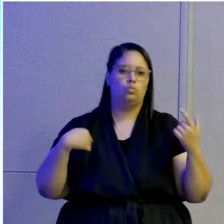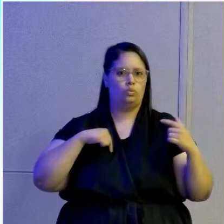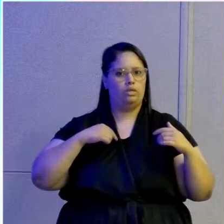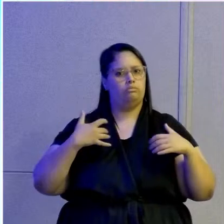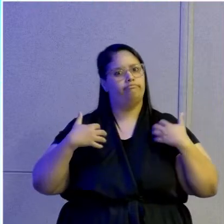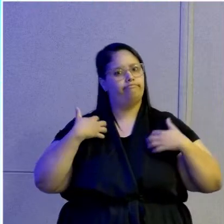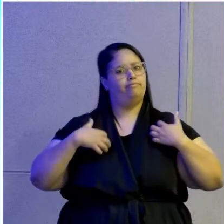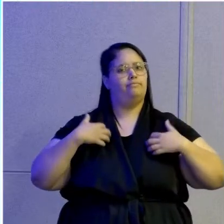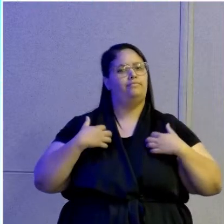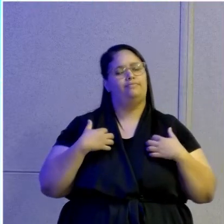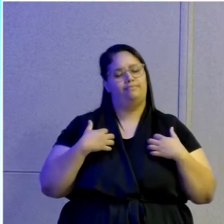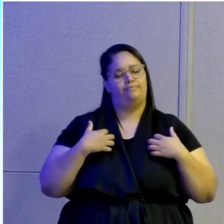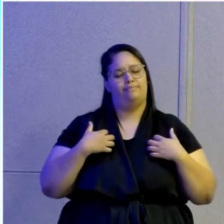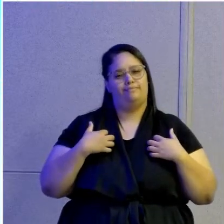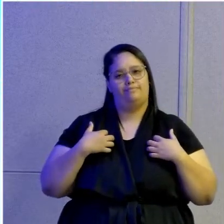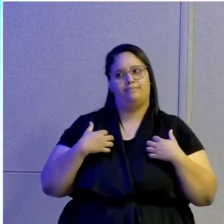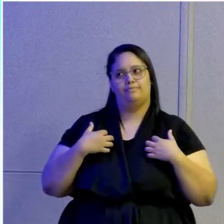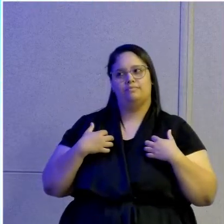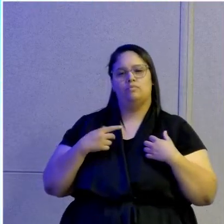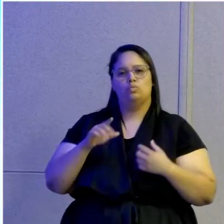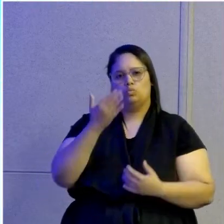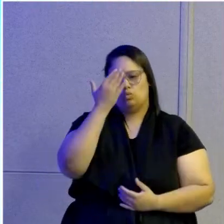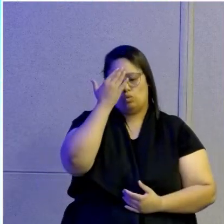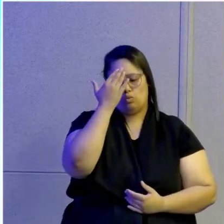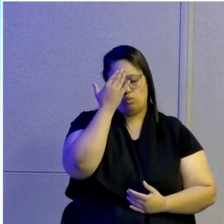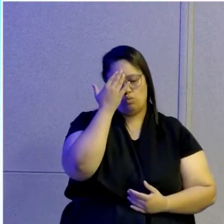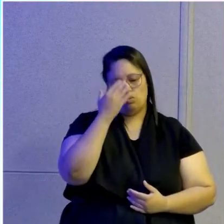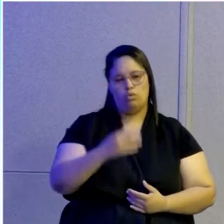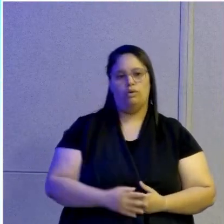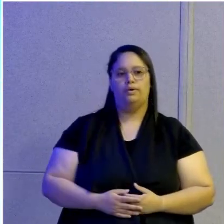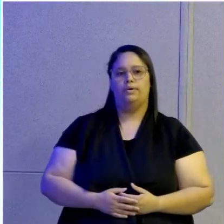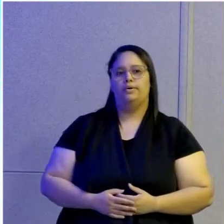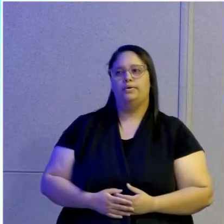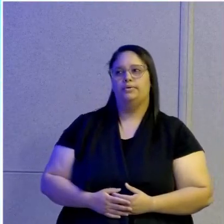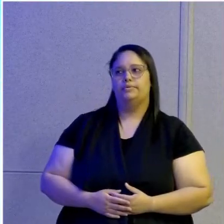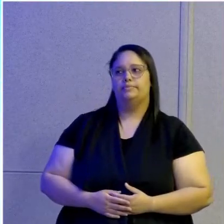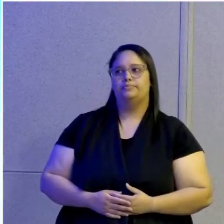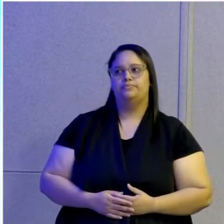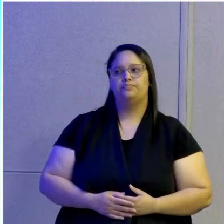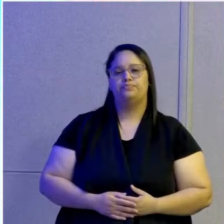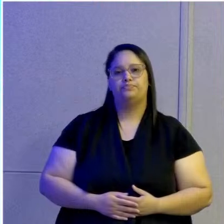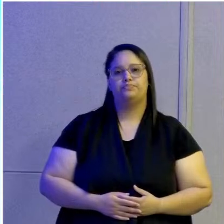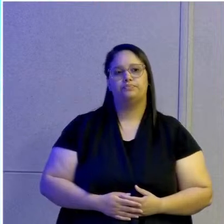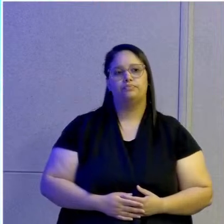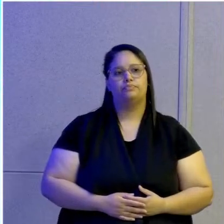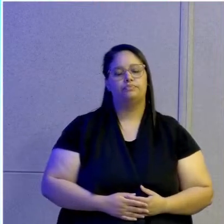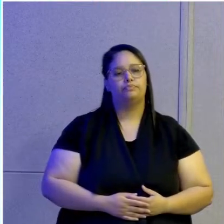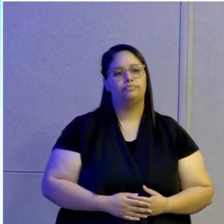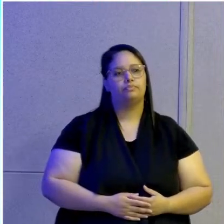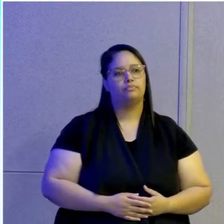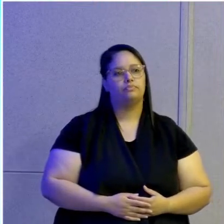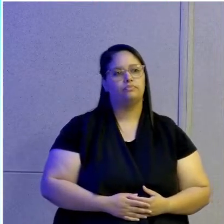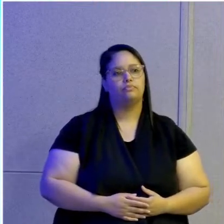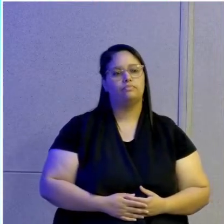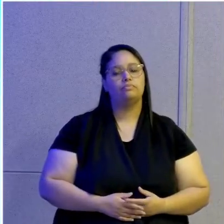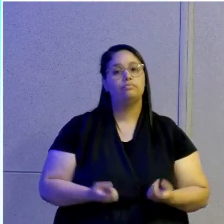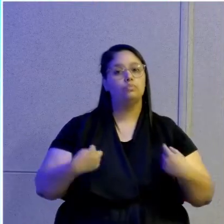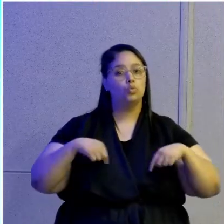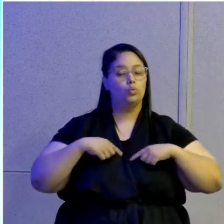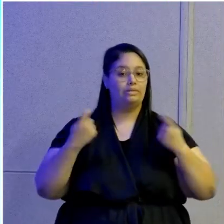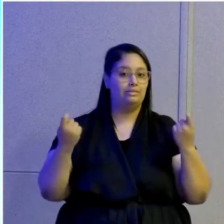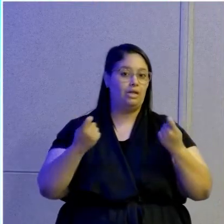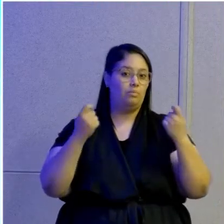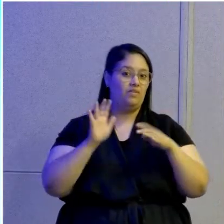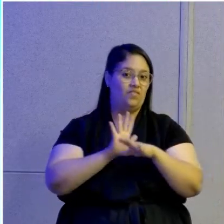excited. As you know, it has been said, we are celebrating the 15th year.